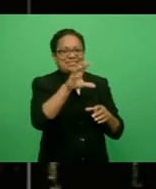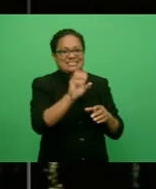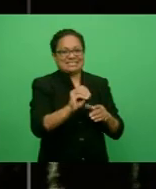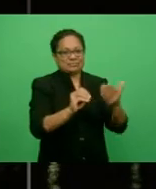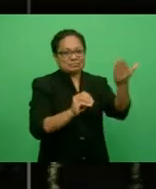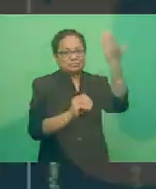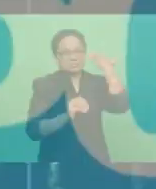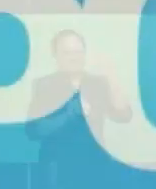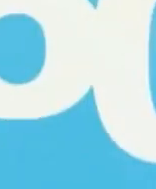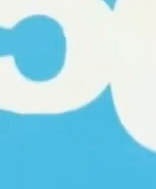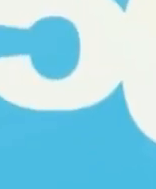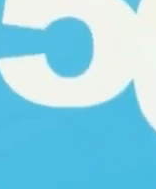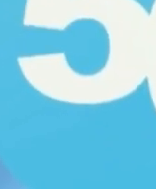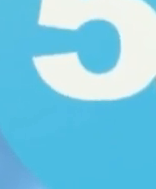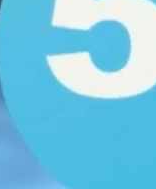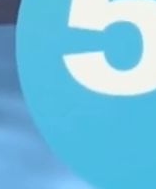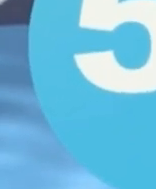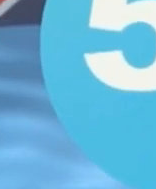story.